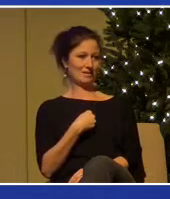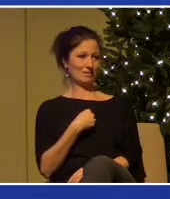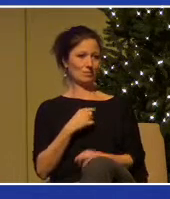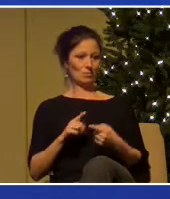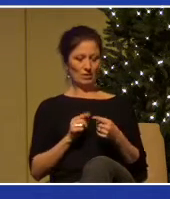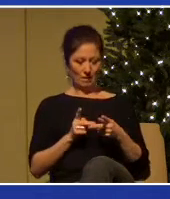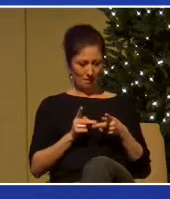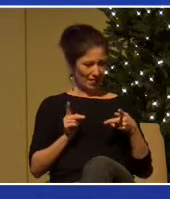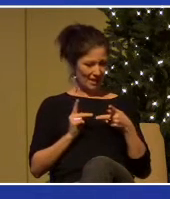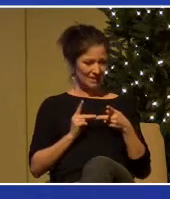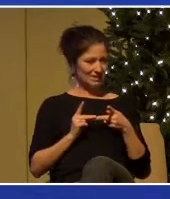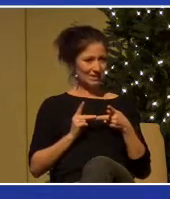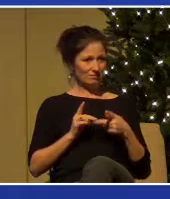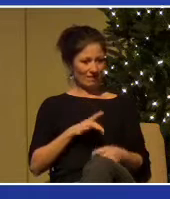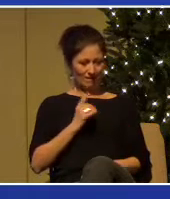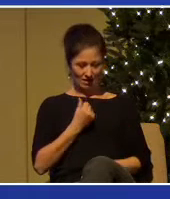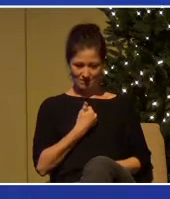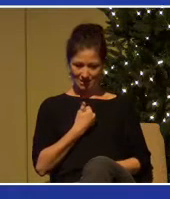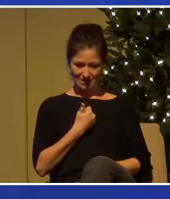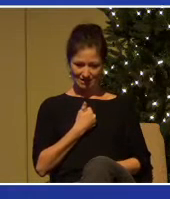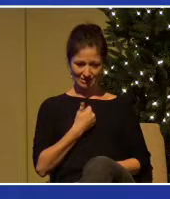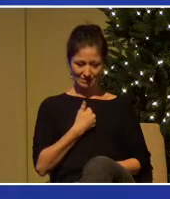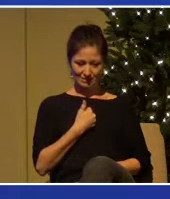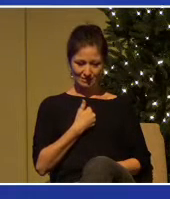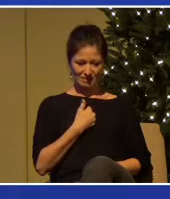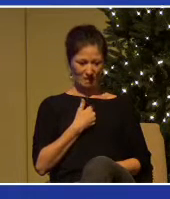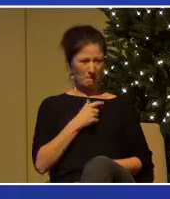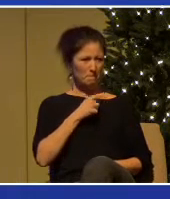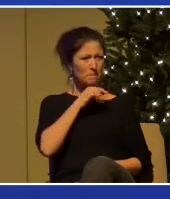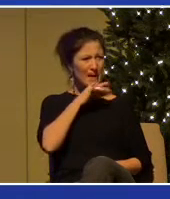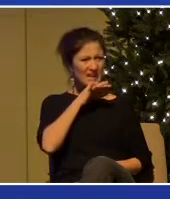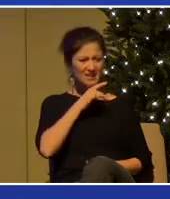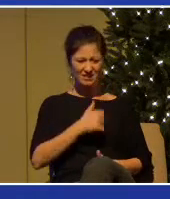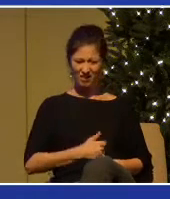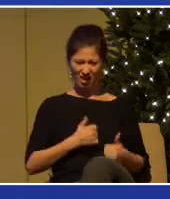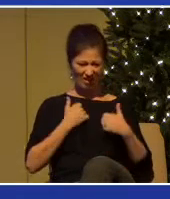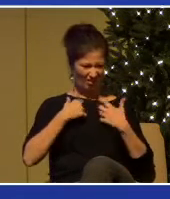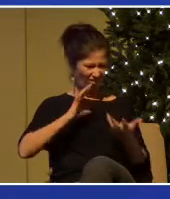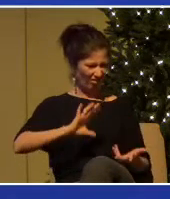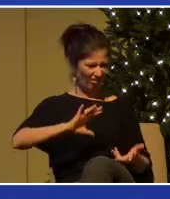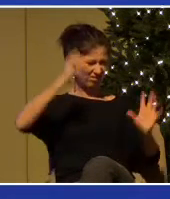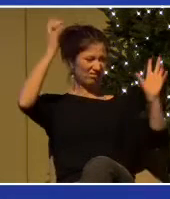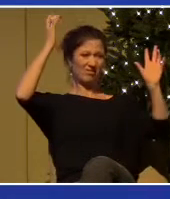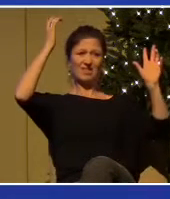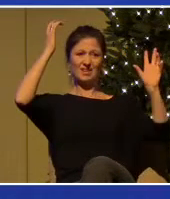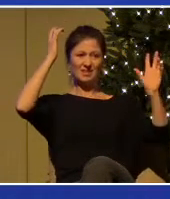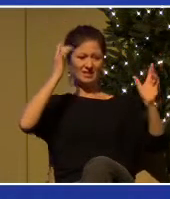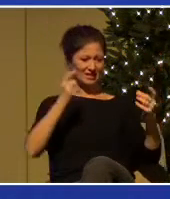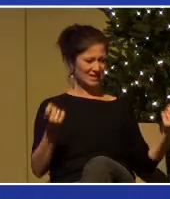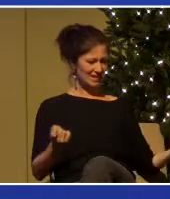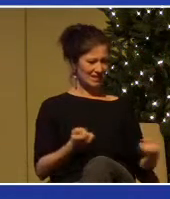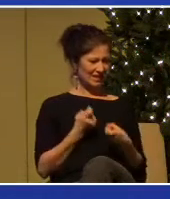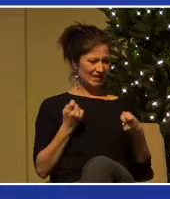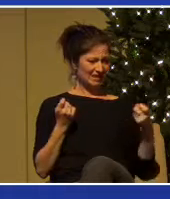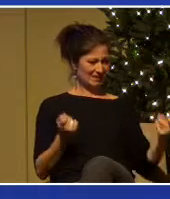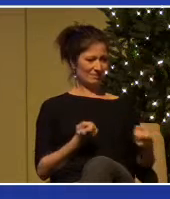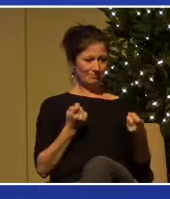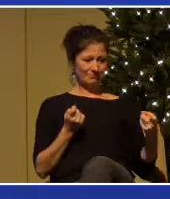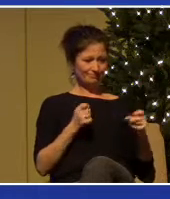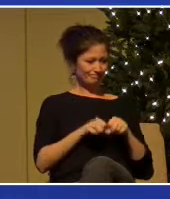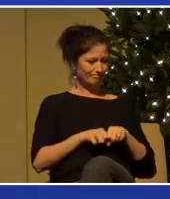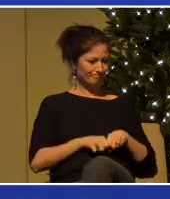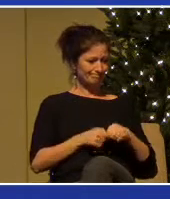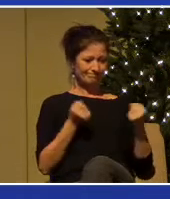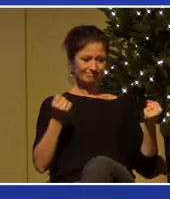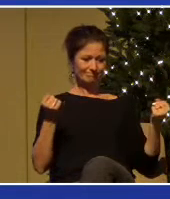find ourselves, into the messes that we've gotten ourselves into the